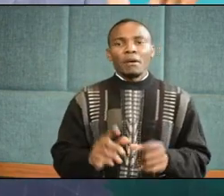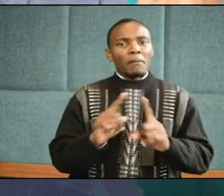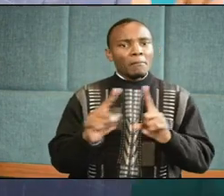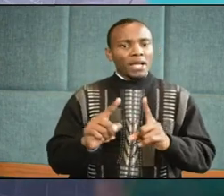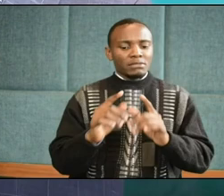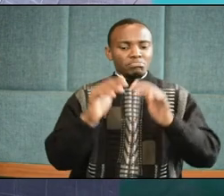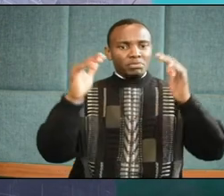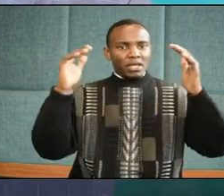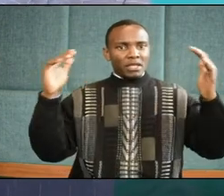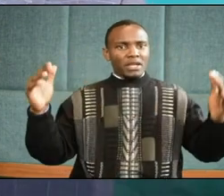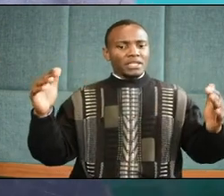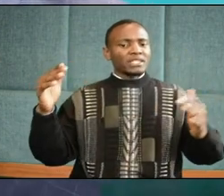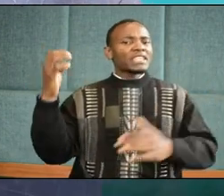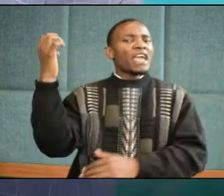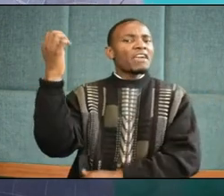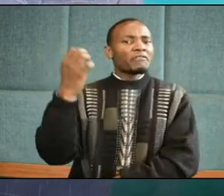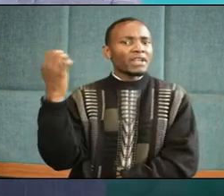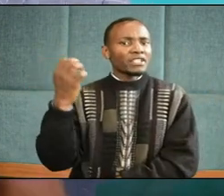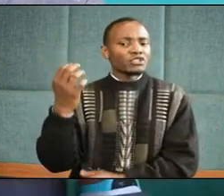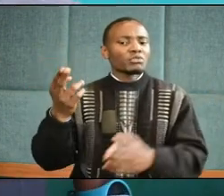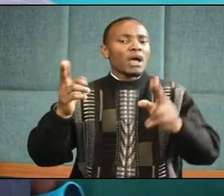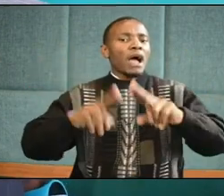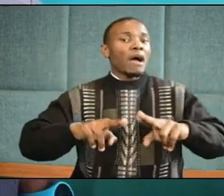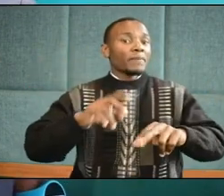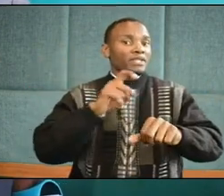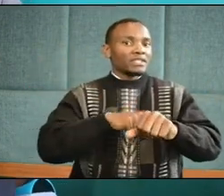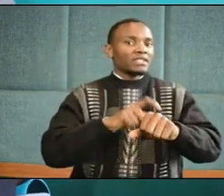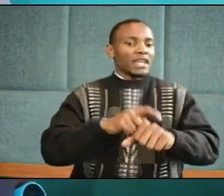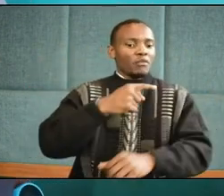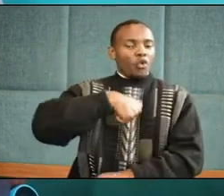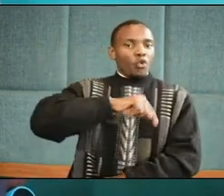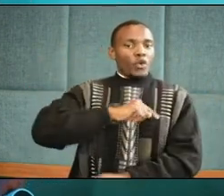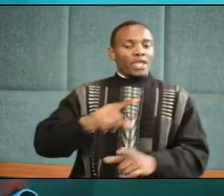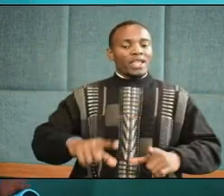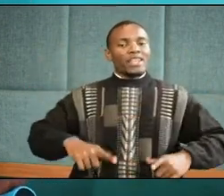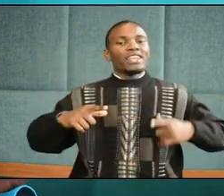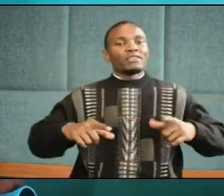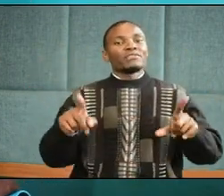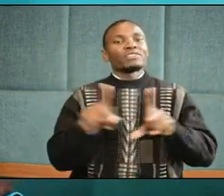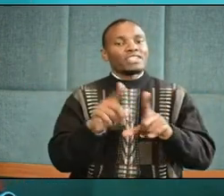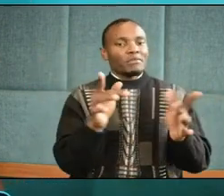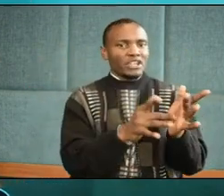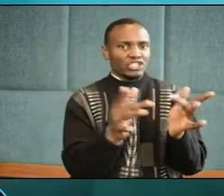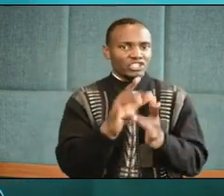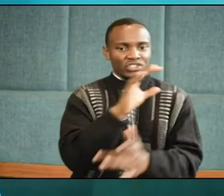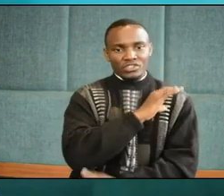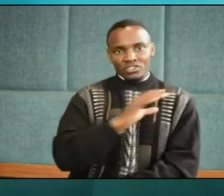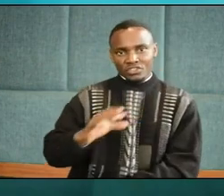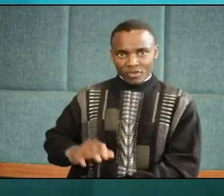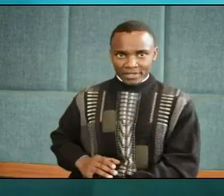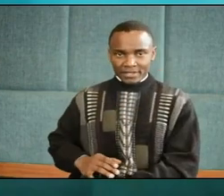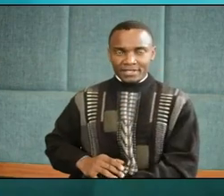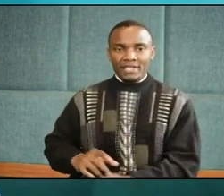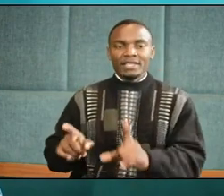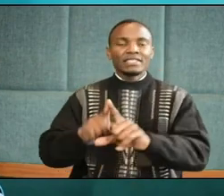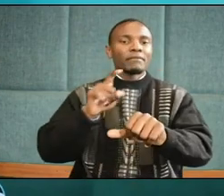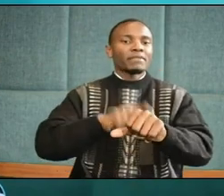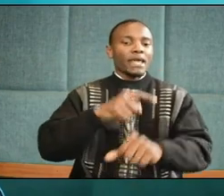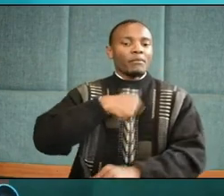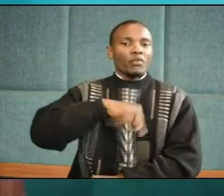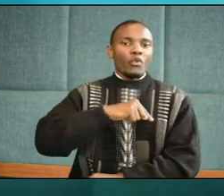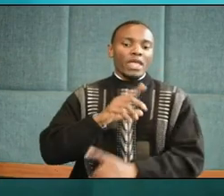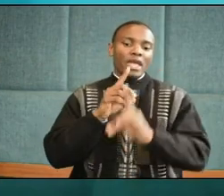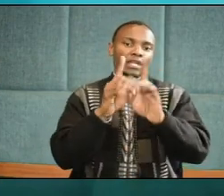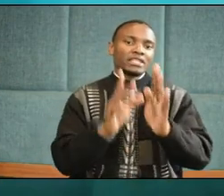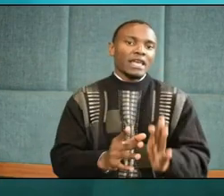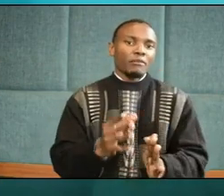greatest evangelism happens when we live like Christ. When we are disciples of Jesus